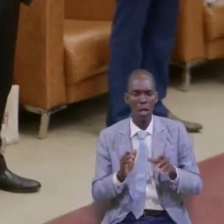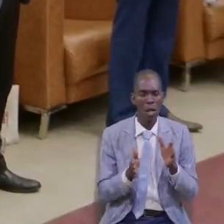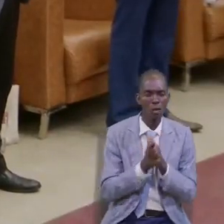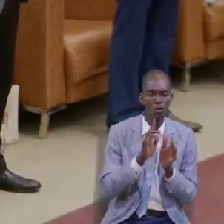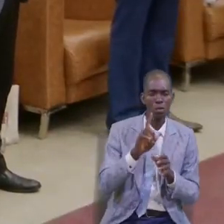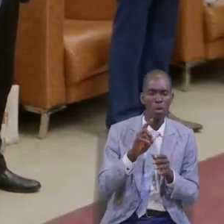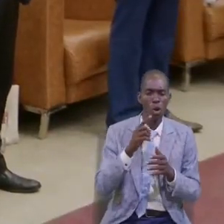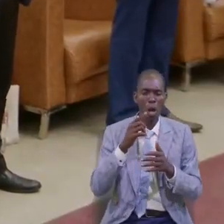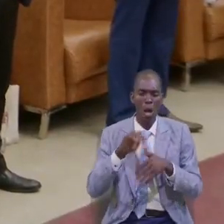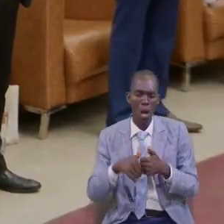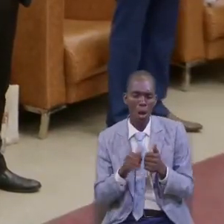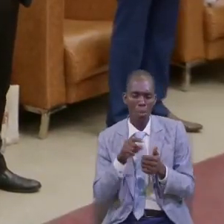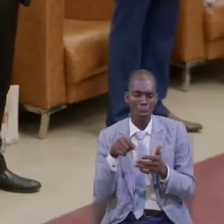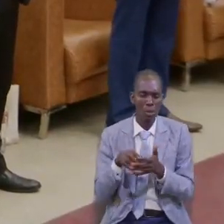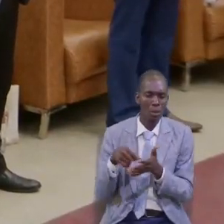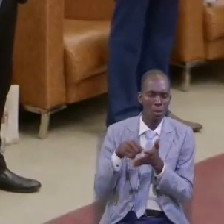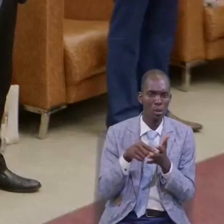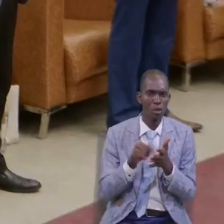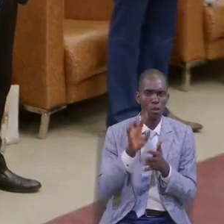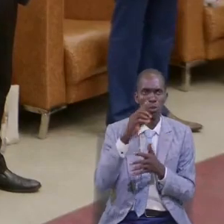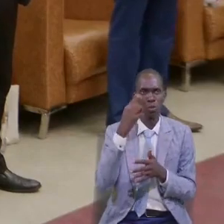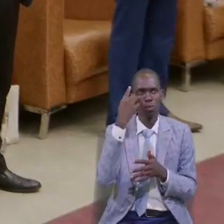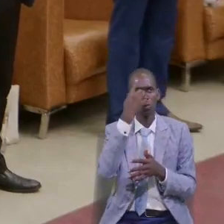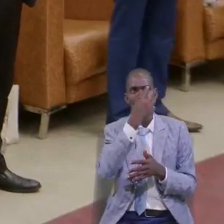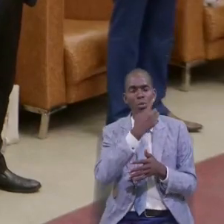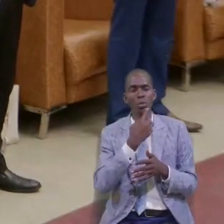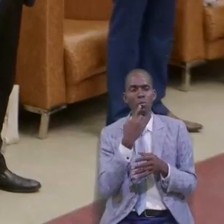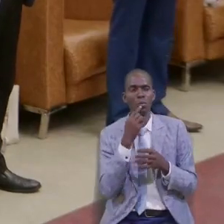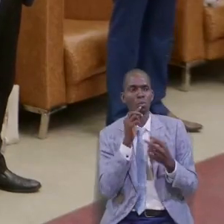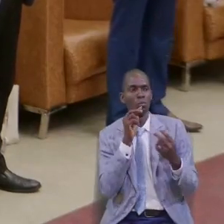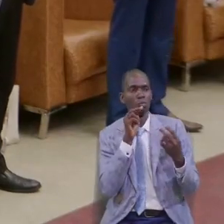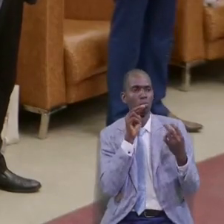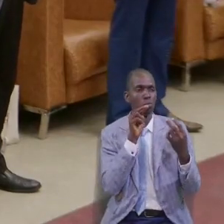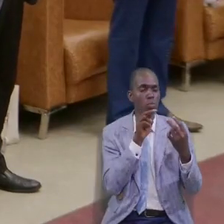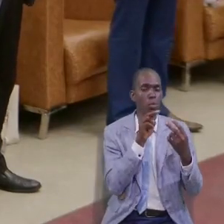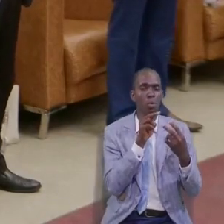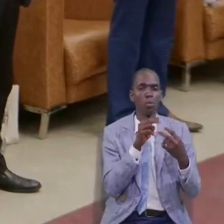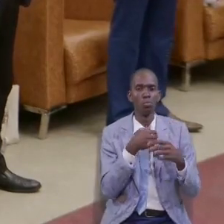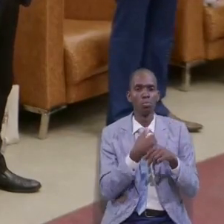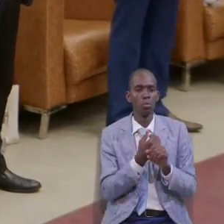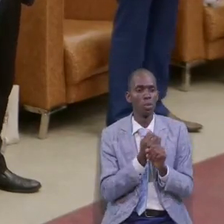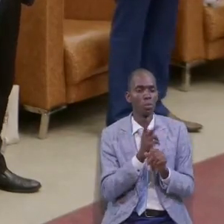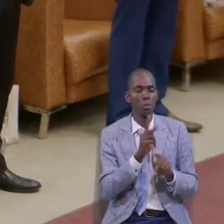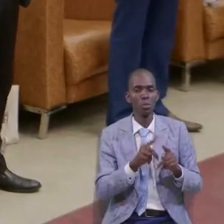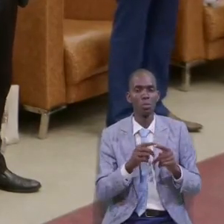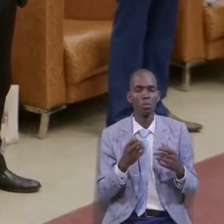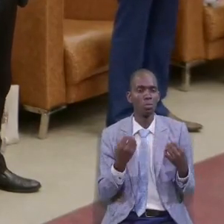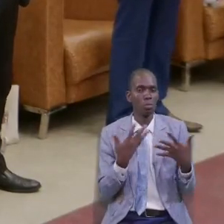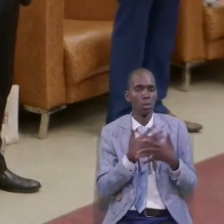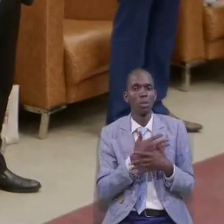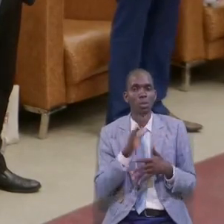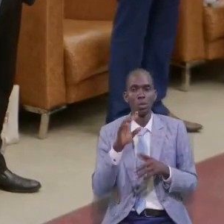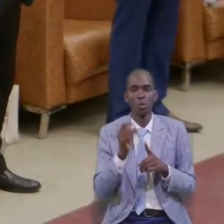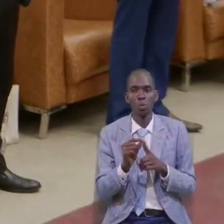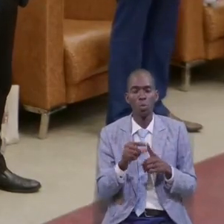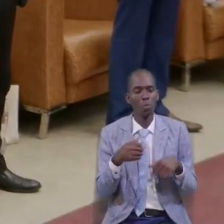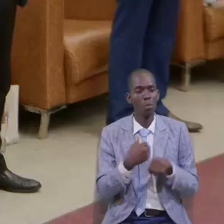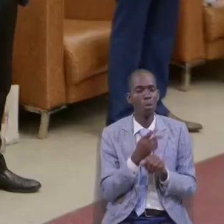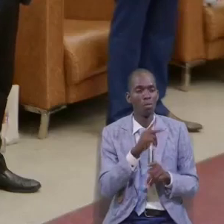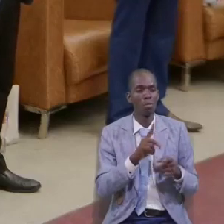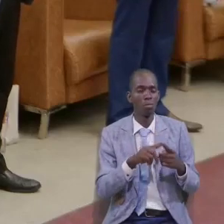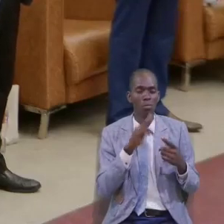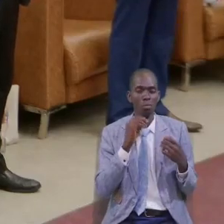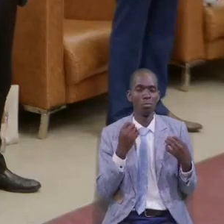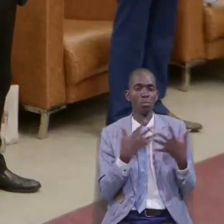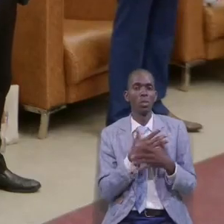about this," your look, your word was threatening them.